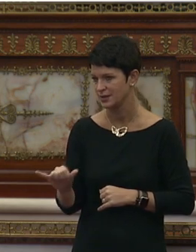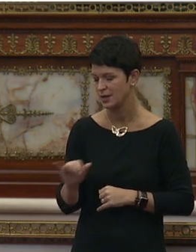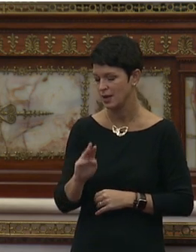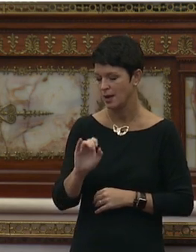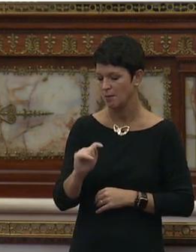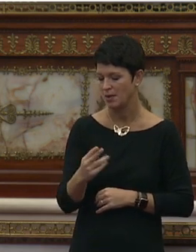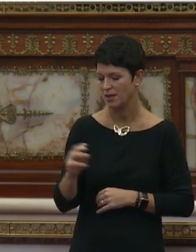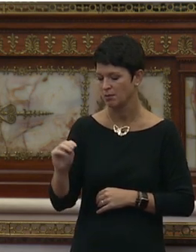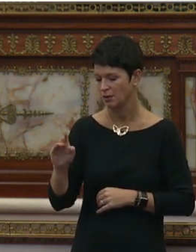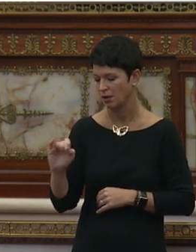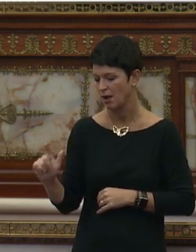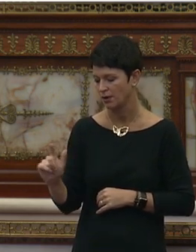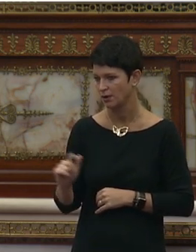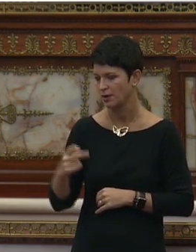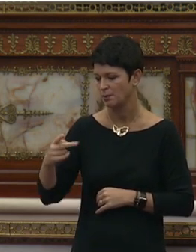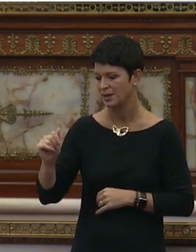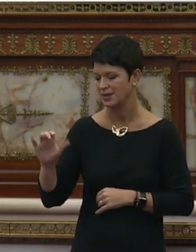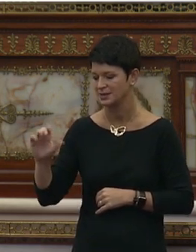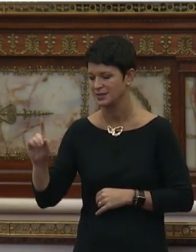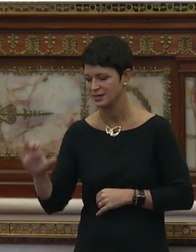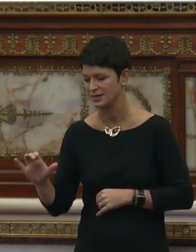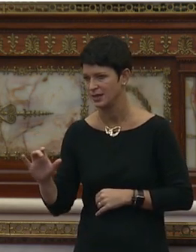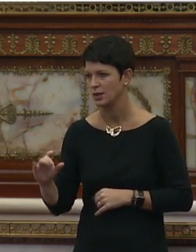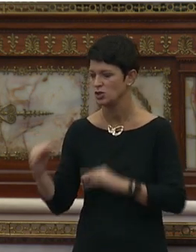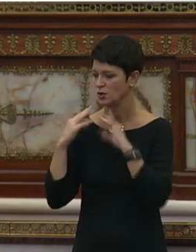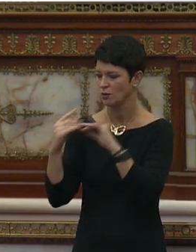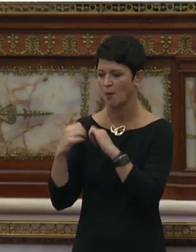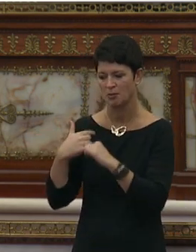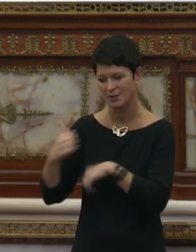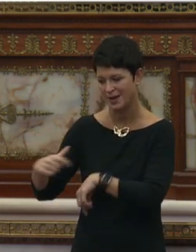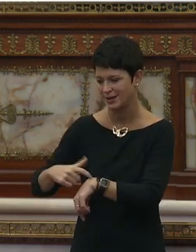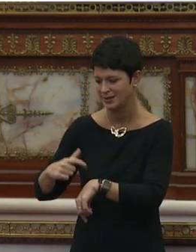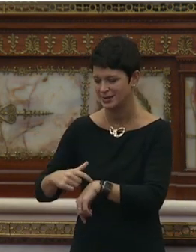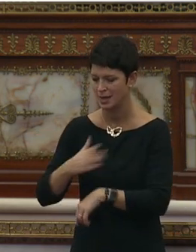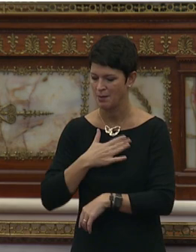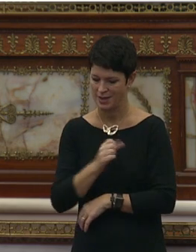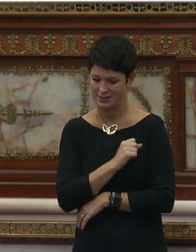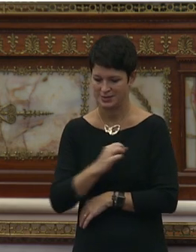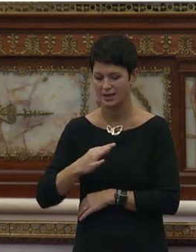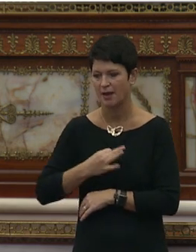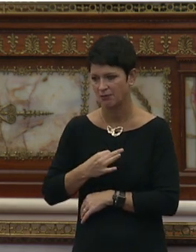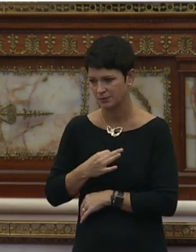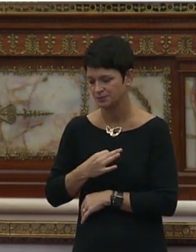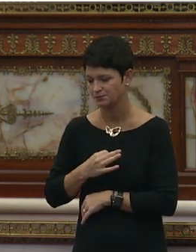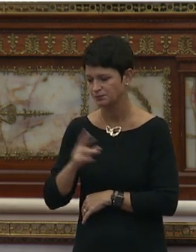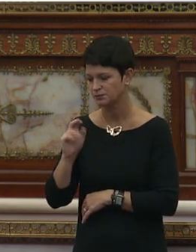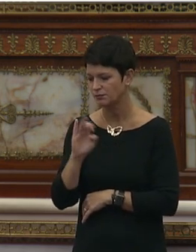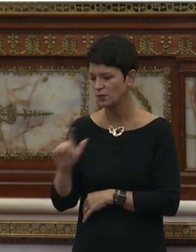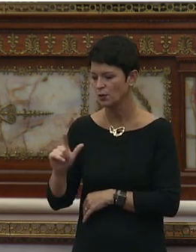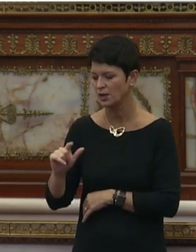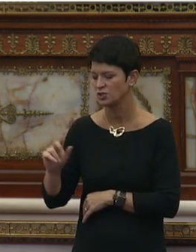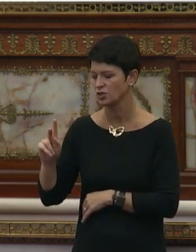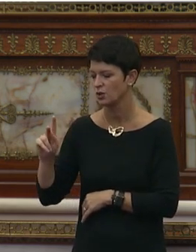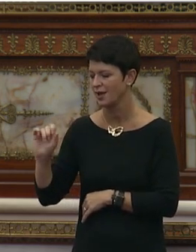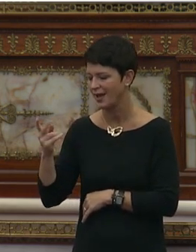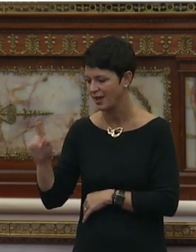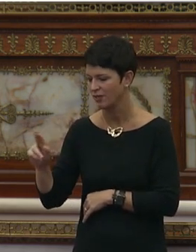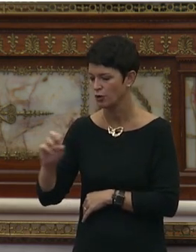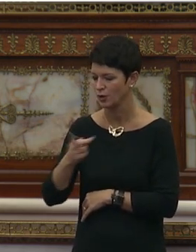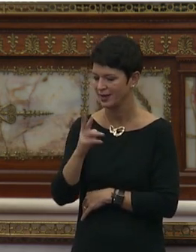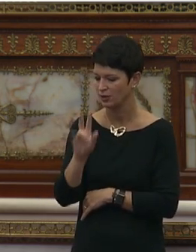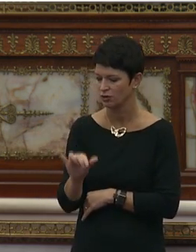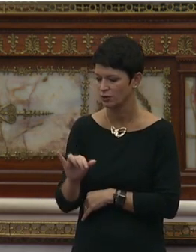McConnell at PACDC. I'll take you to Rumble with me any day. My staff, Rachel, Kiasha, Heather,